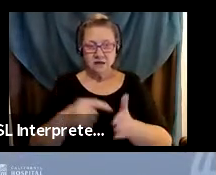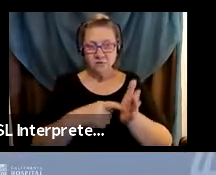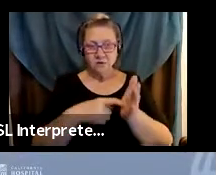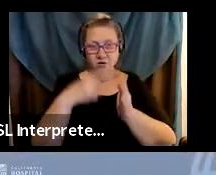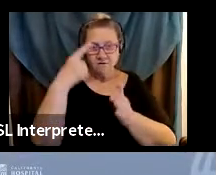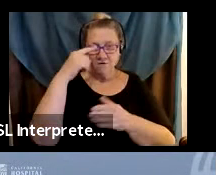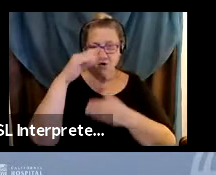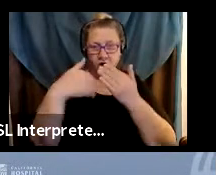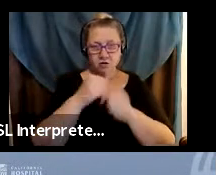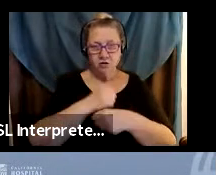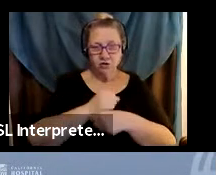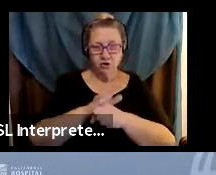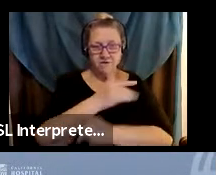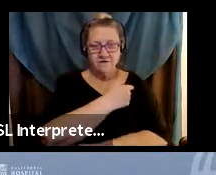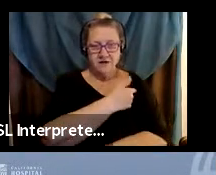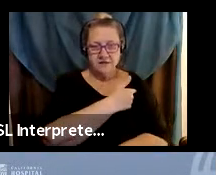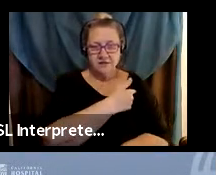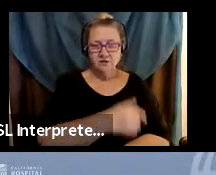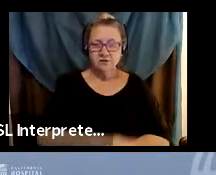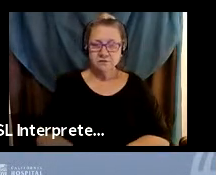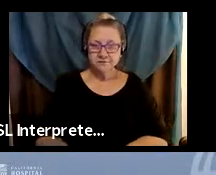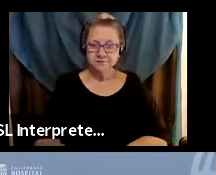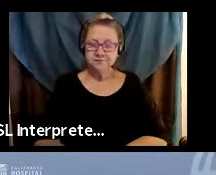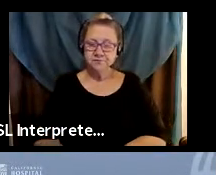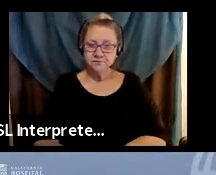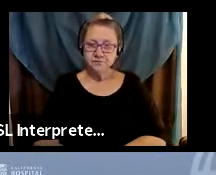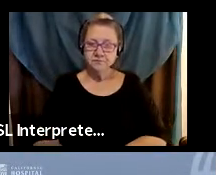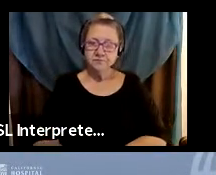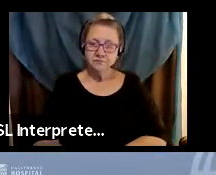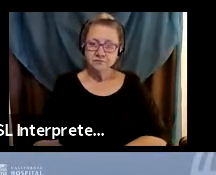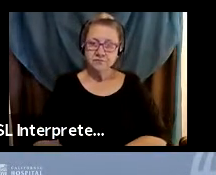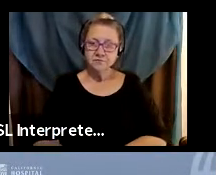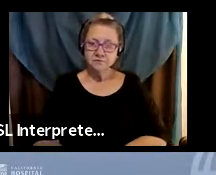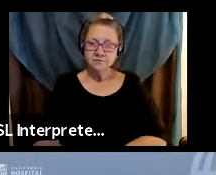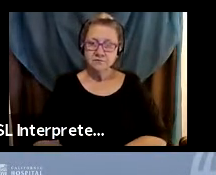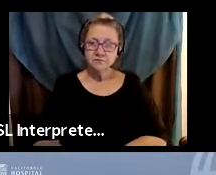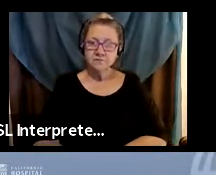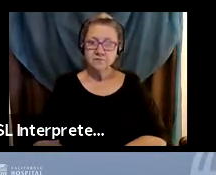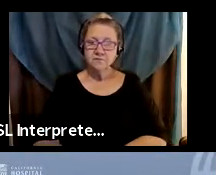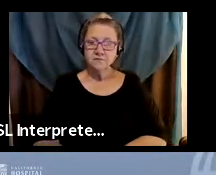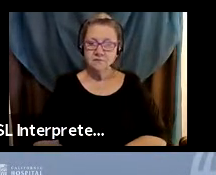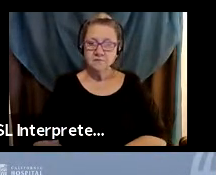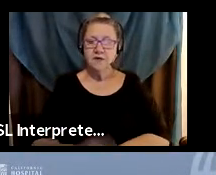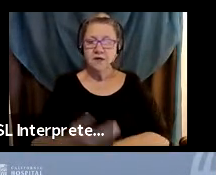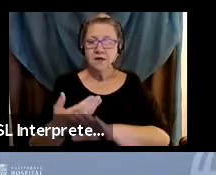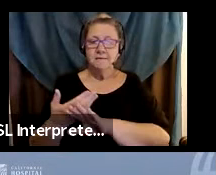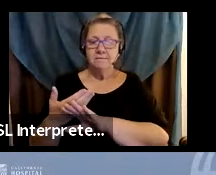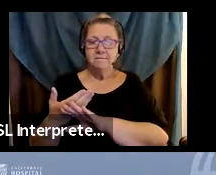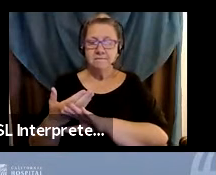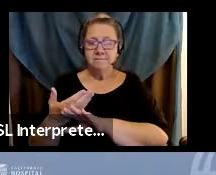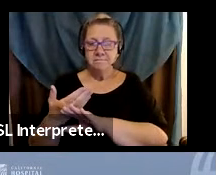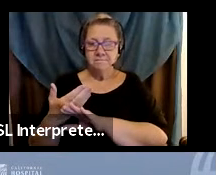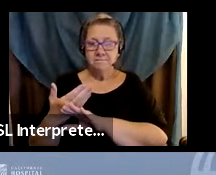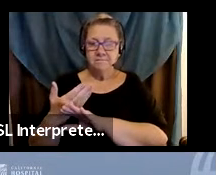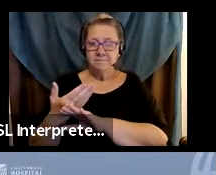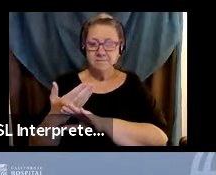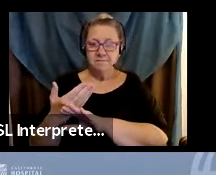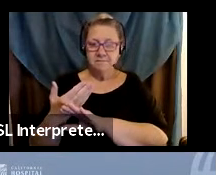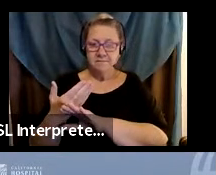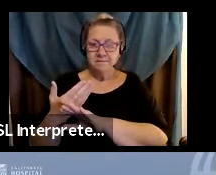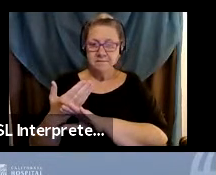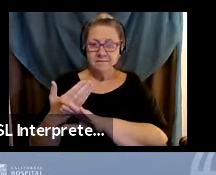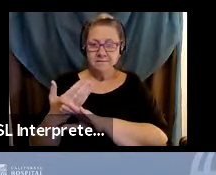of that, in general, again, previously, even with the California Immunization Registry, there have been increasing work on kind of, along the lines of health